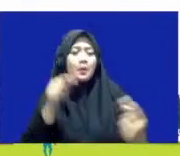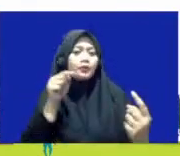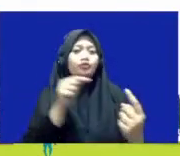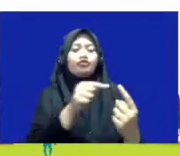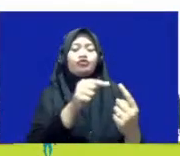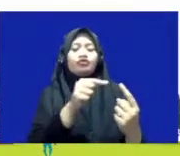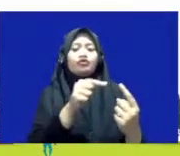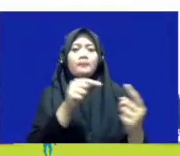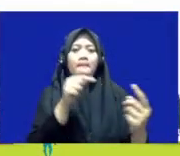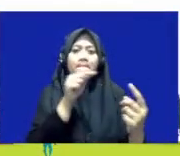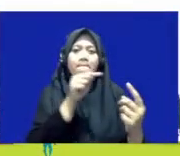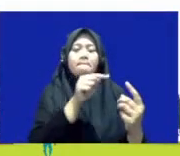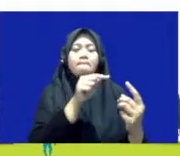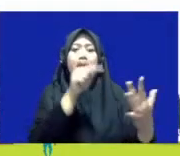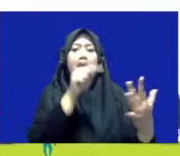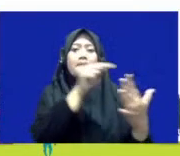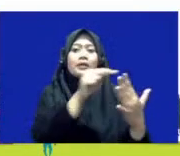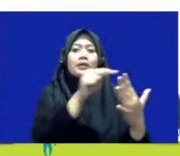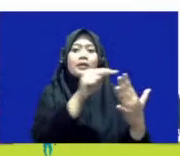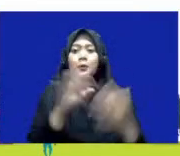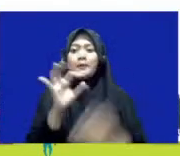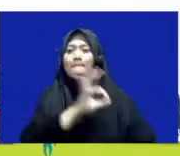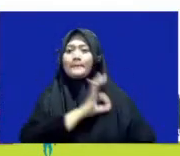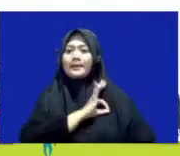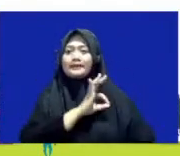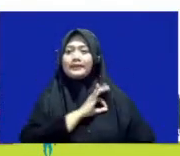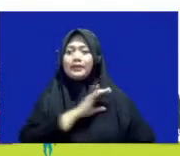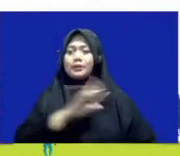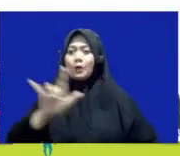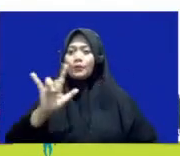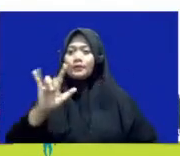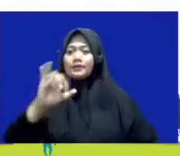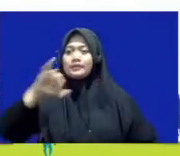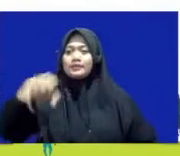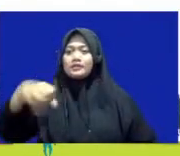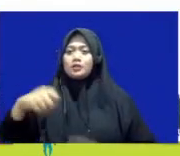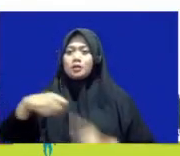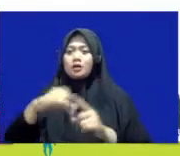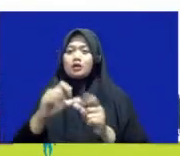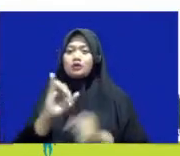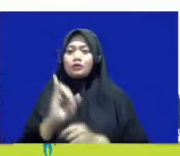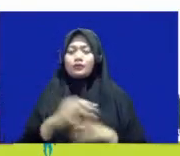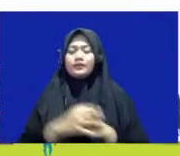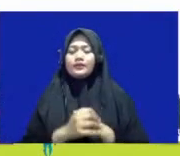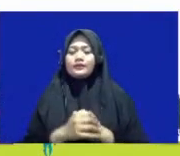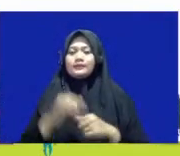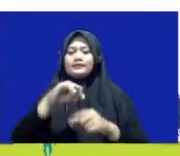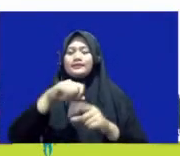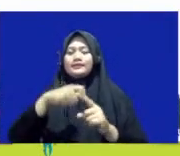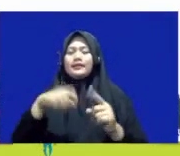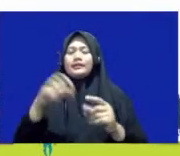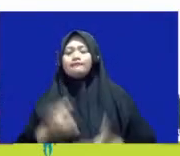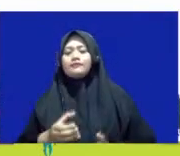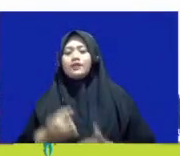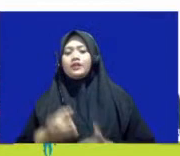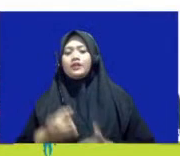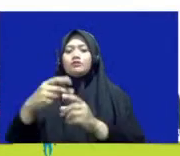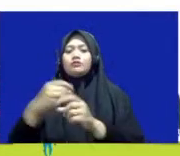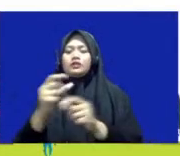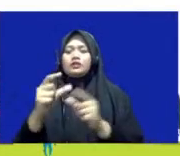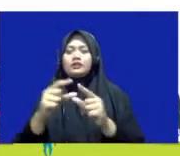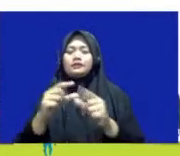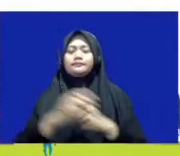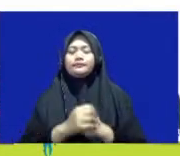as members of the Champions Group of the UN Global Crisis Response.